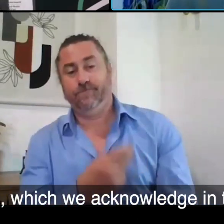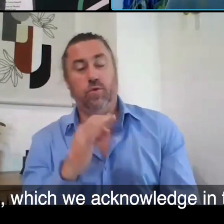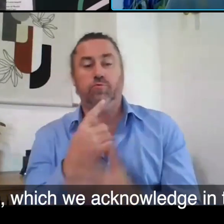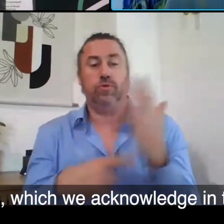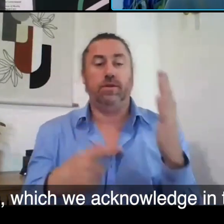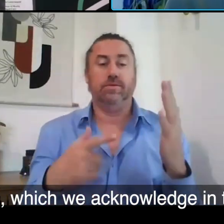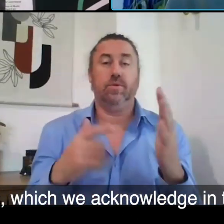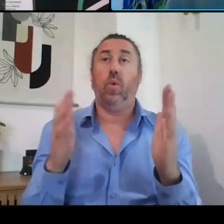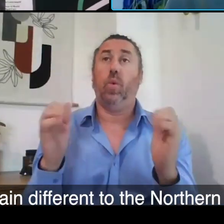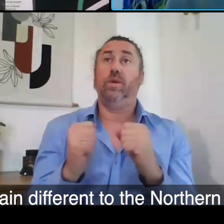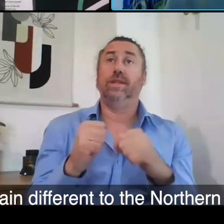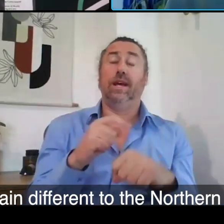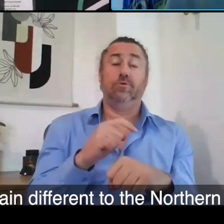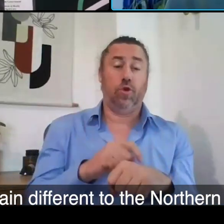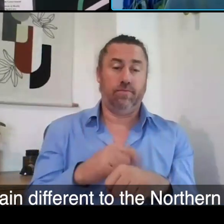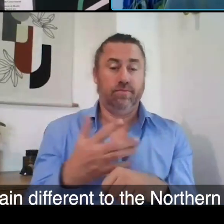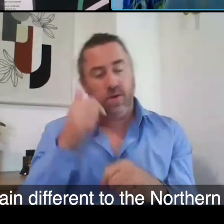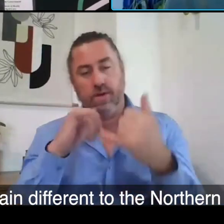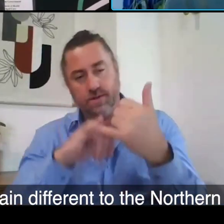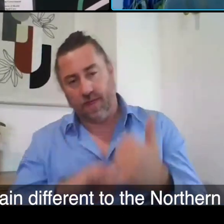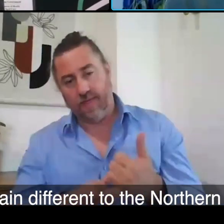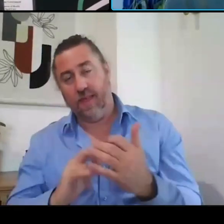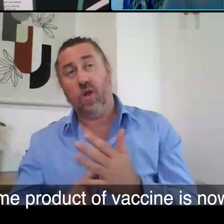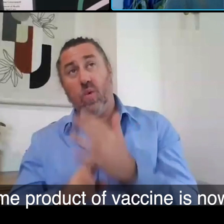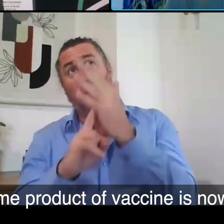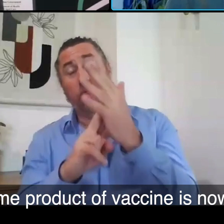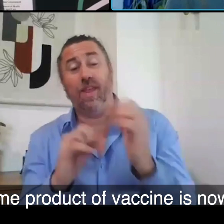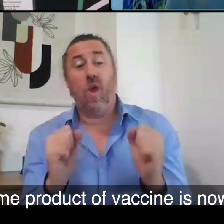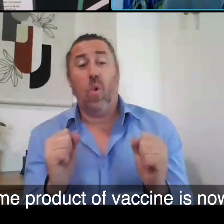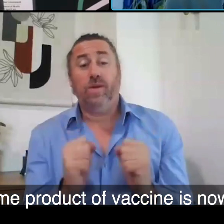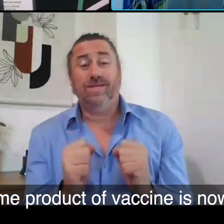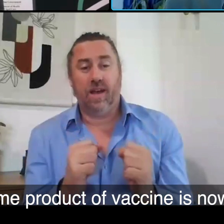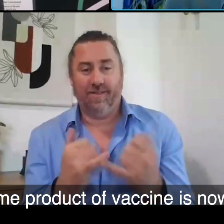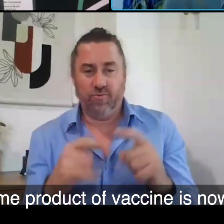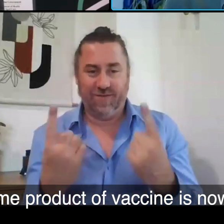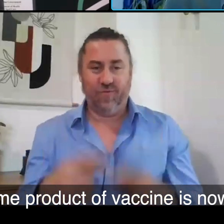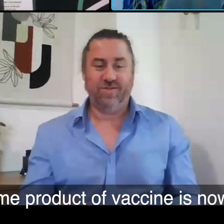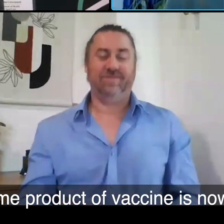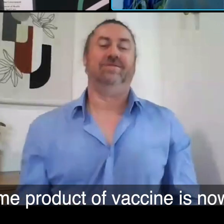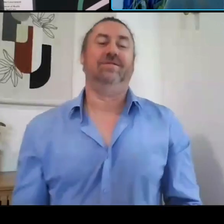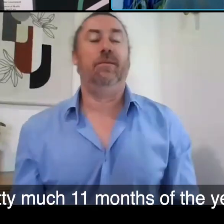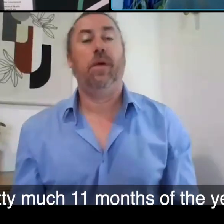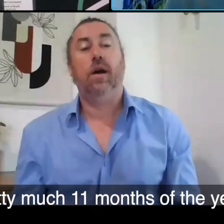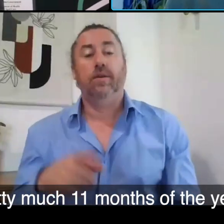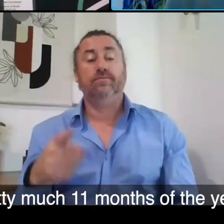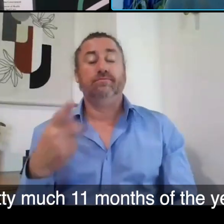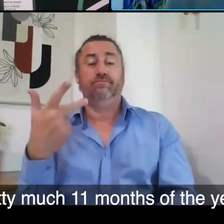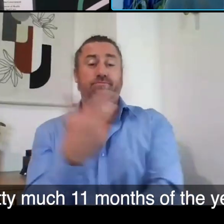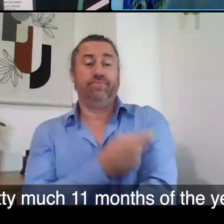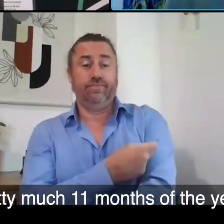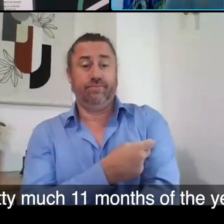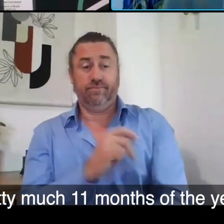season, which we acknowledge in the southern states, again, different to the Northern Territory. But the same product of vaccine is now available pretty much